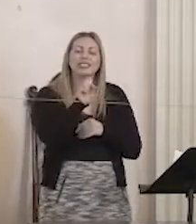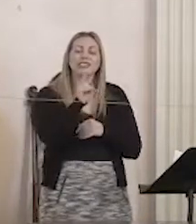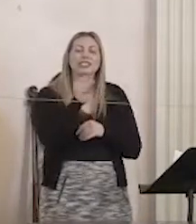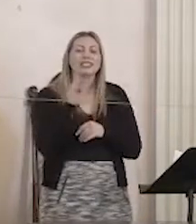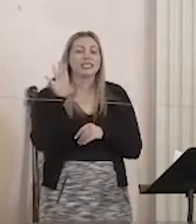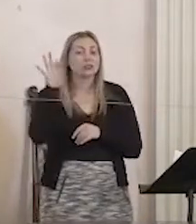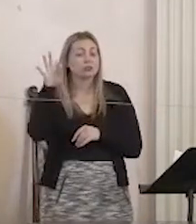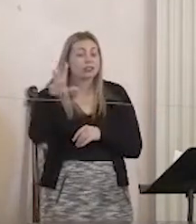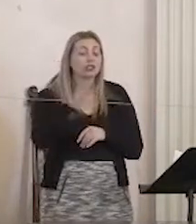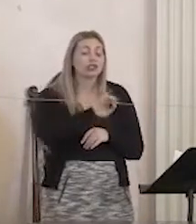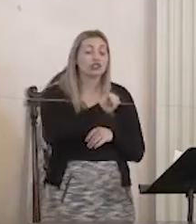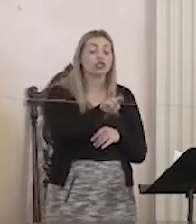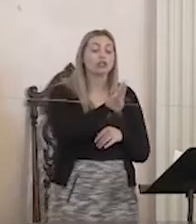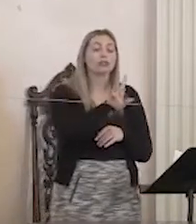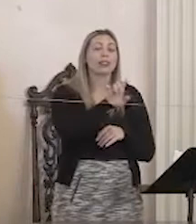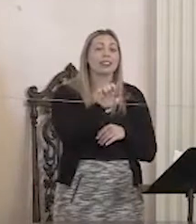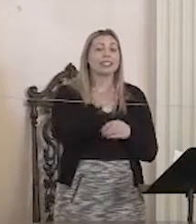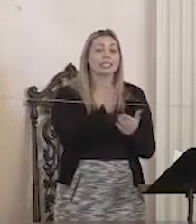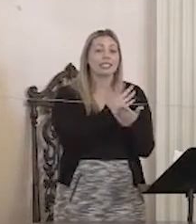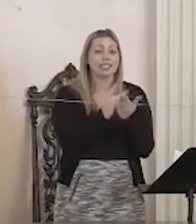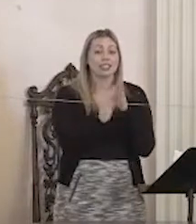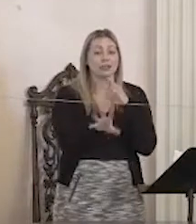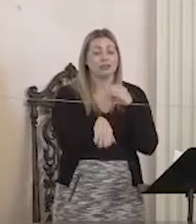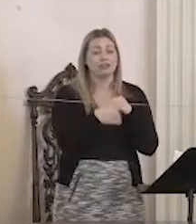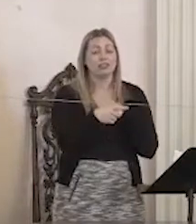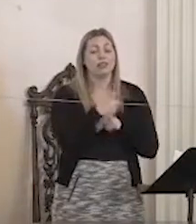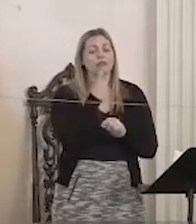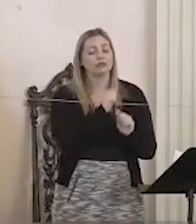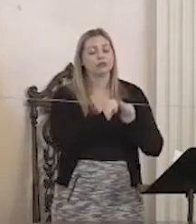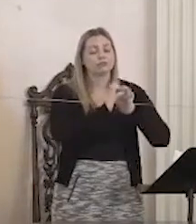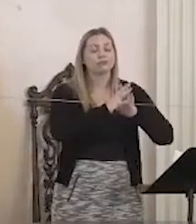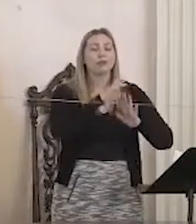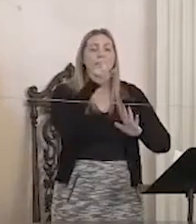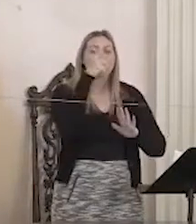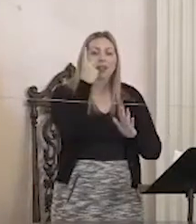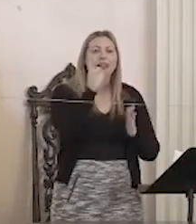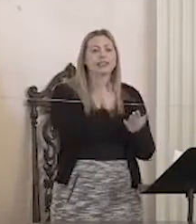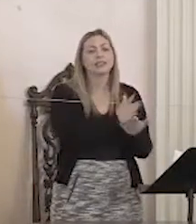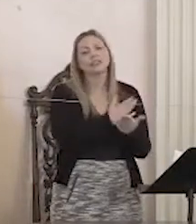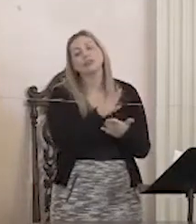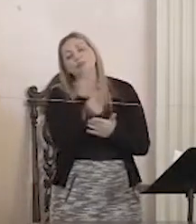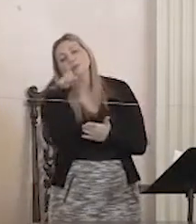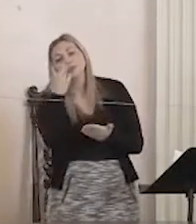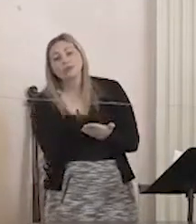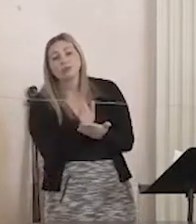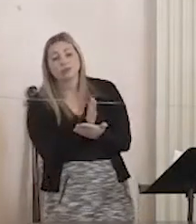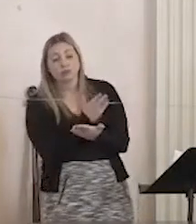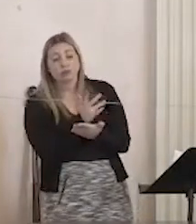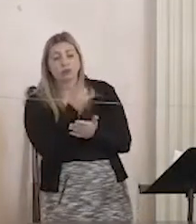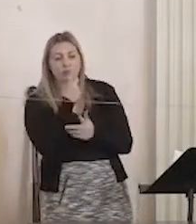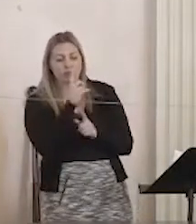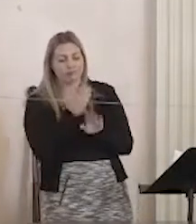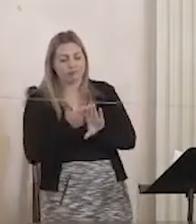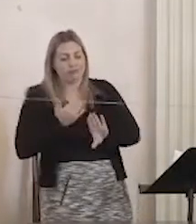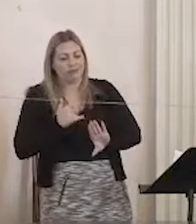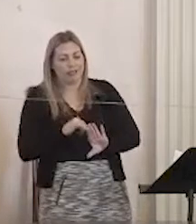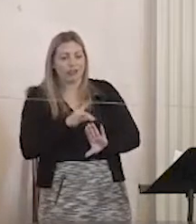the Jubilee Singers were formed to add black voices and black music to what was then a largely